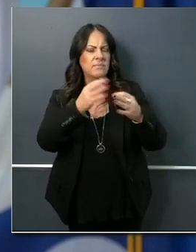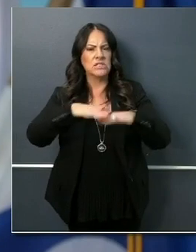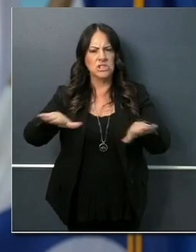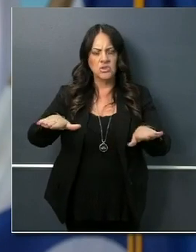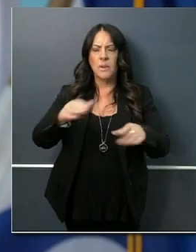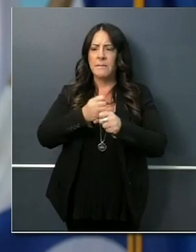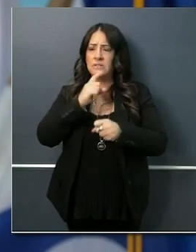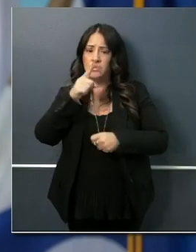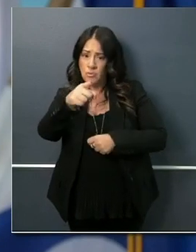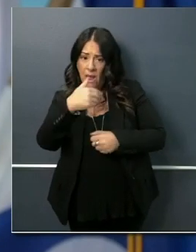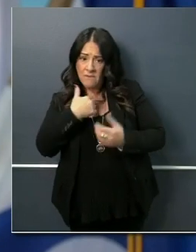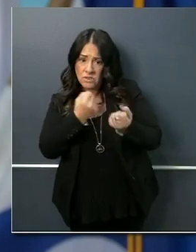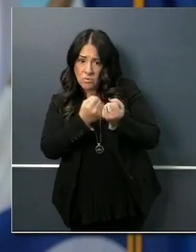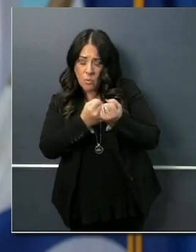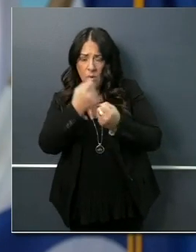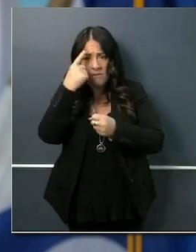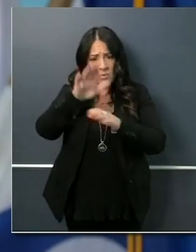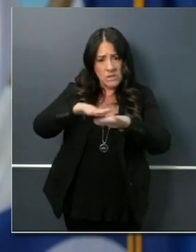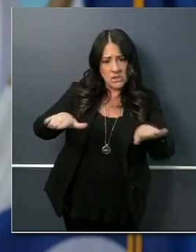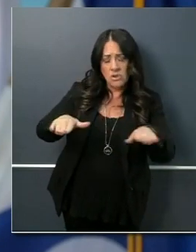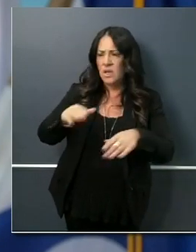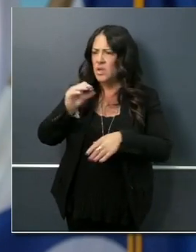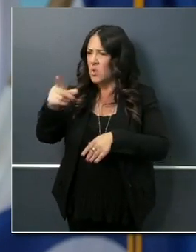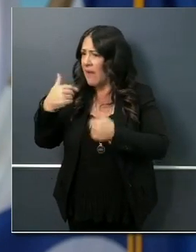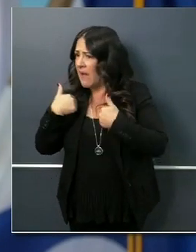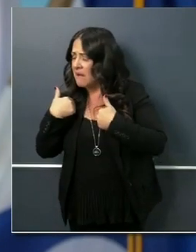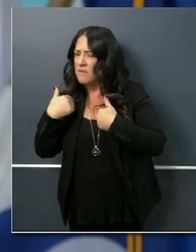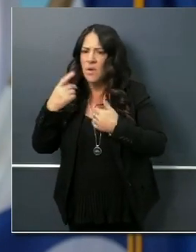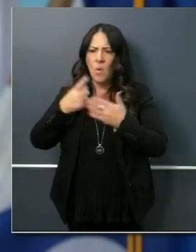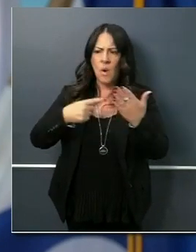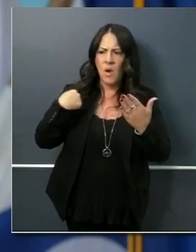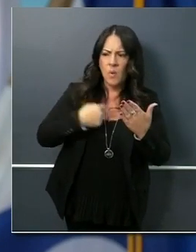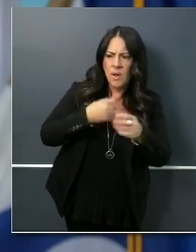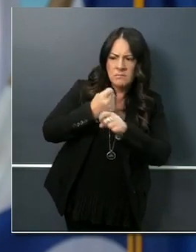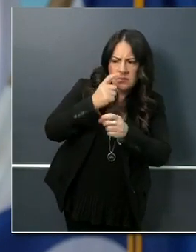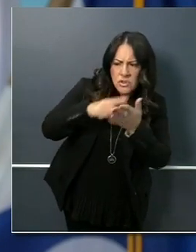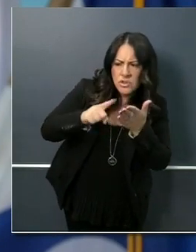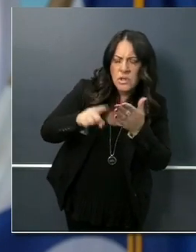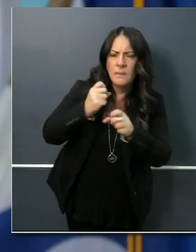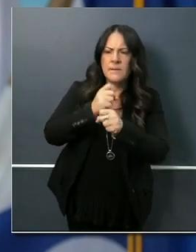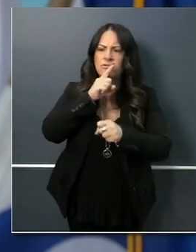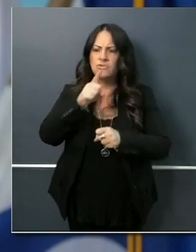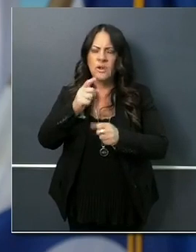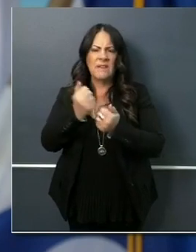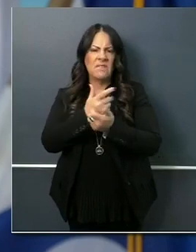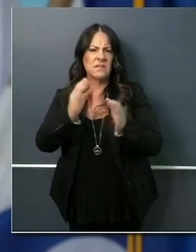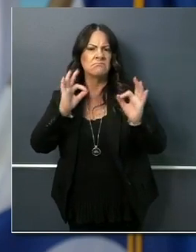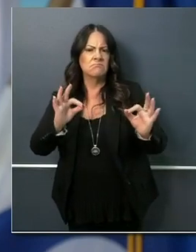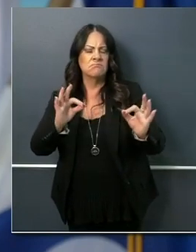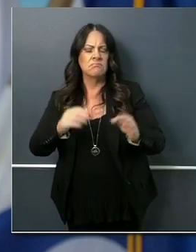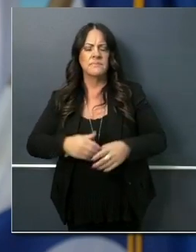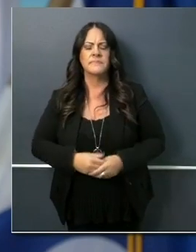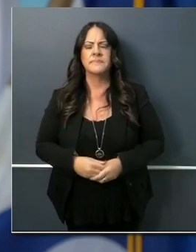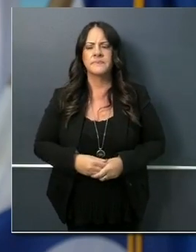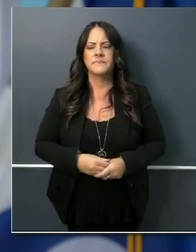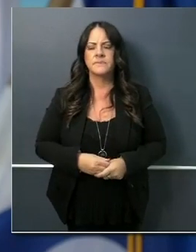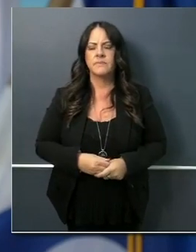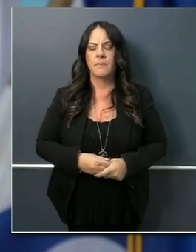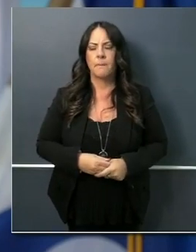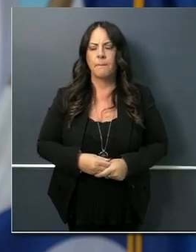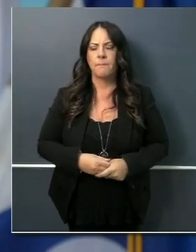the support to meet the magnitude and the scale of our challenges. One of the magnitude and